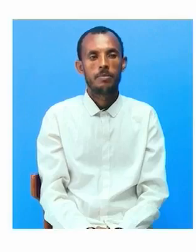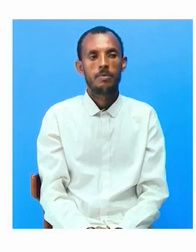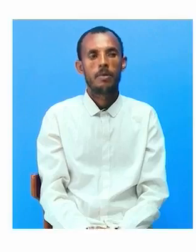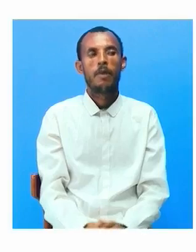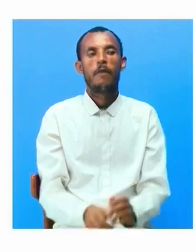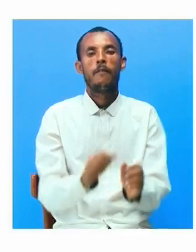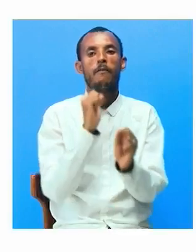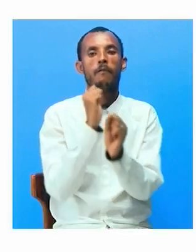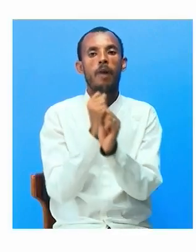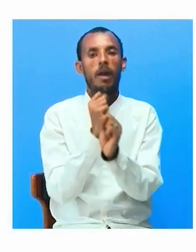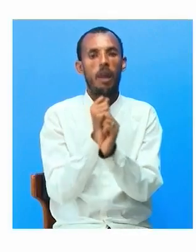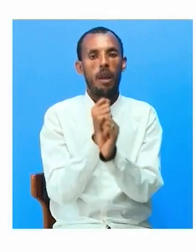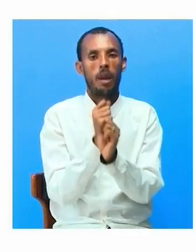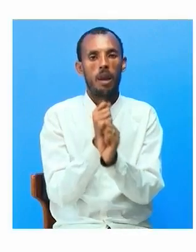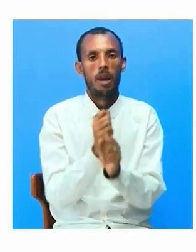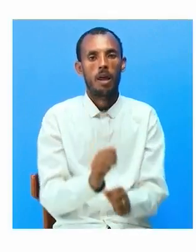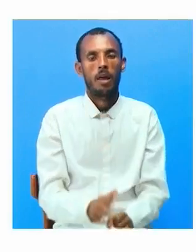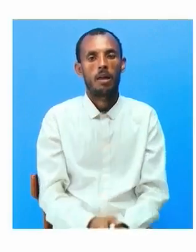Find